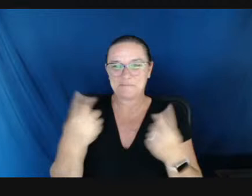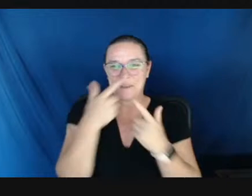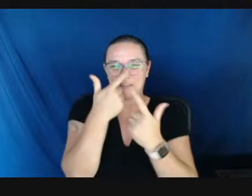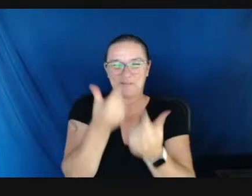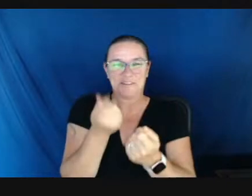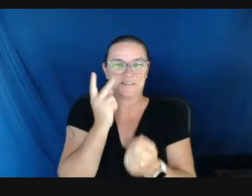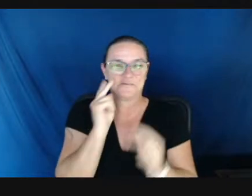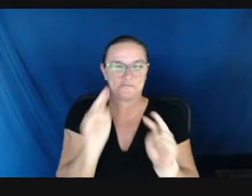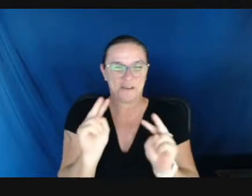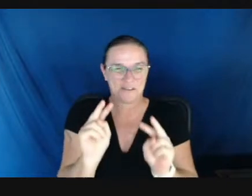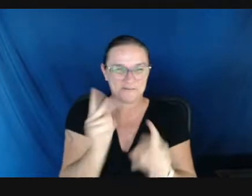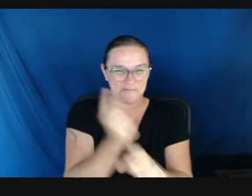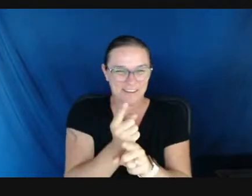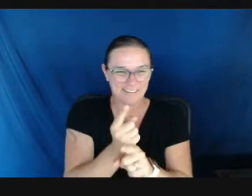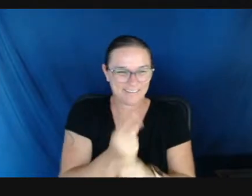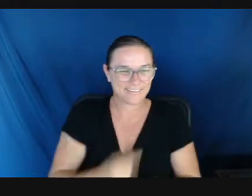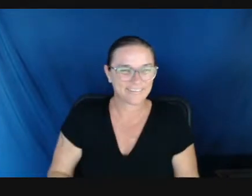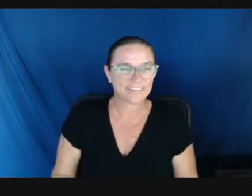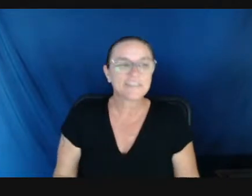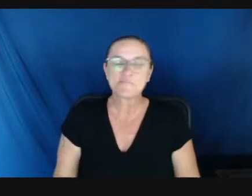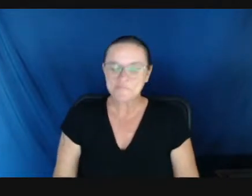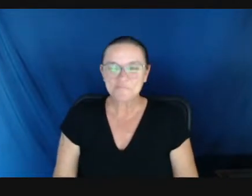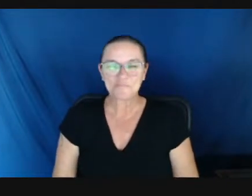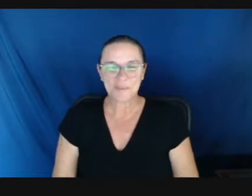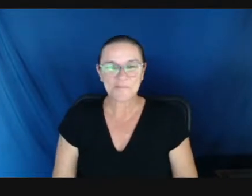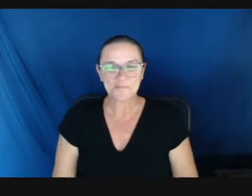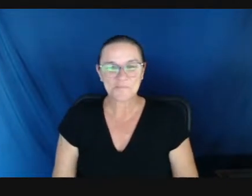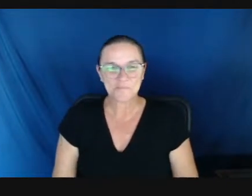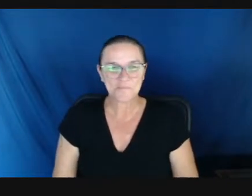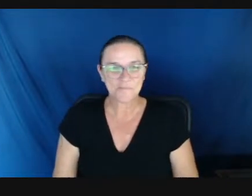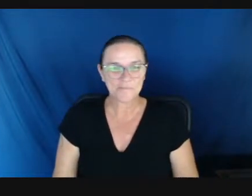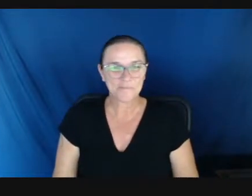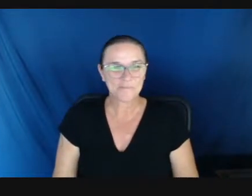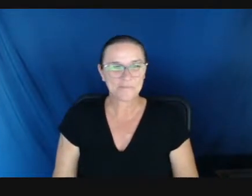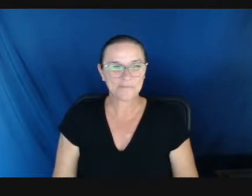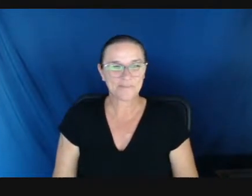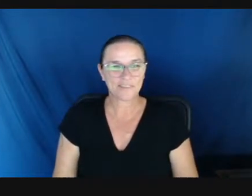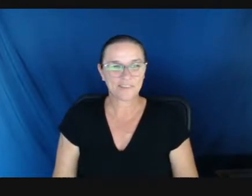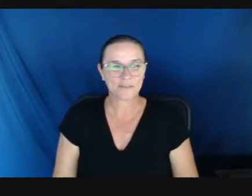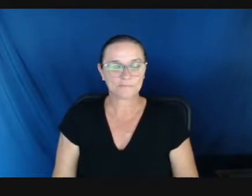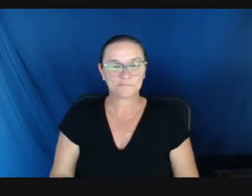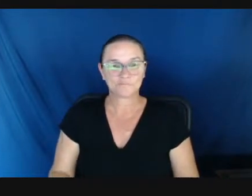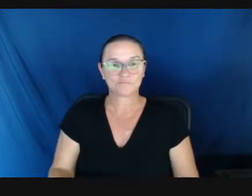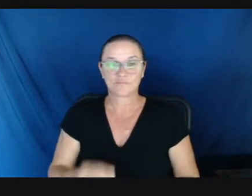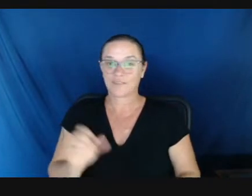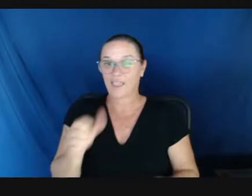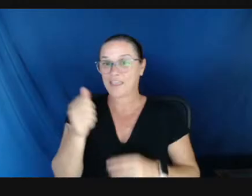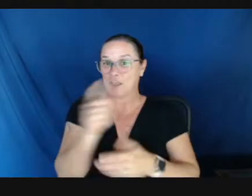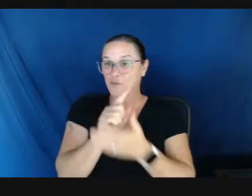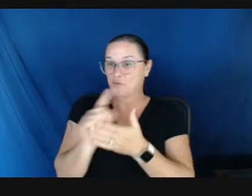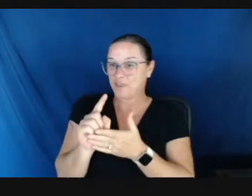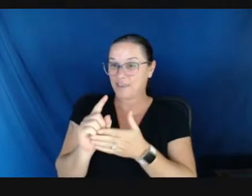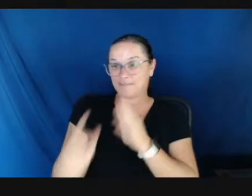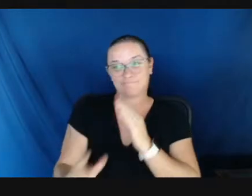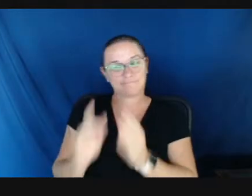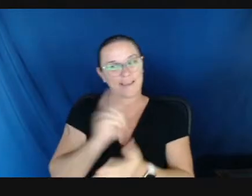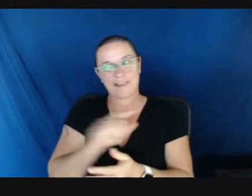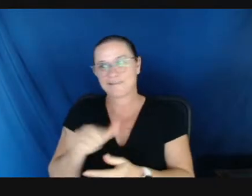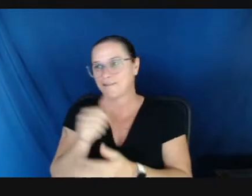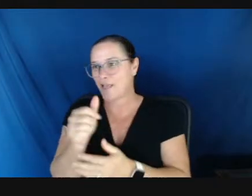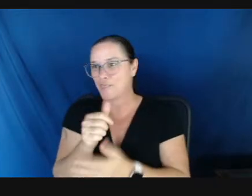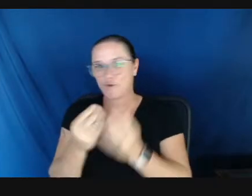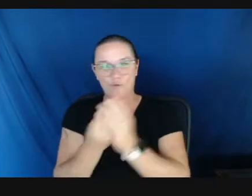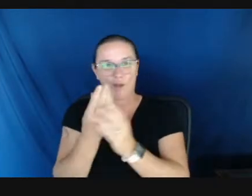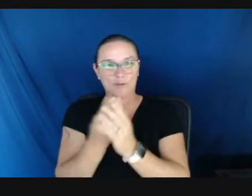right? Yeah, for sure. So yeah, another week, another eruption, or another episode on